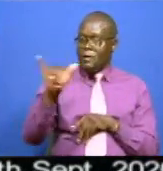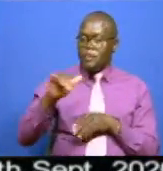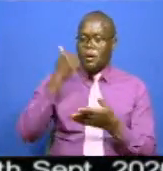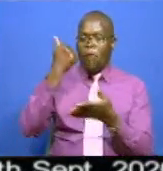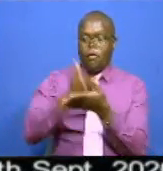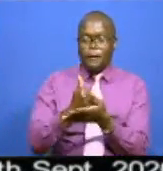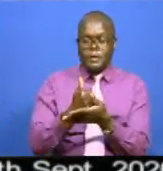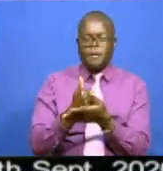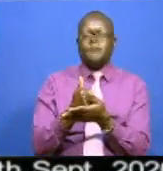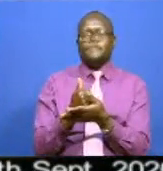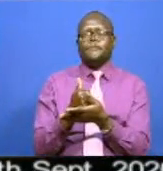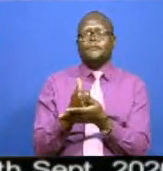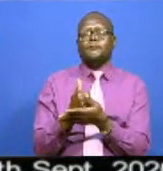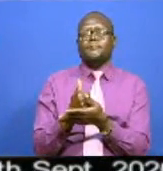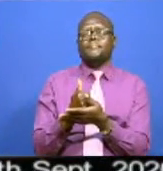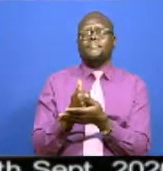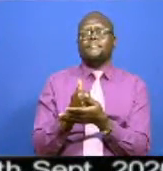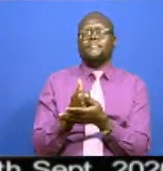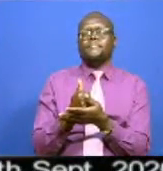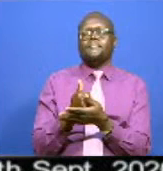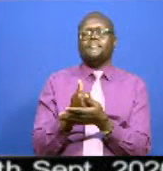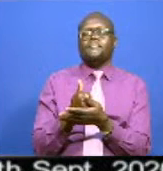offices,